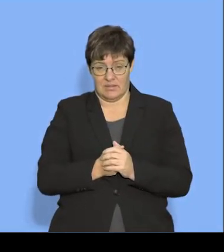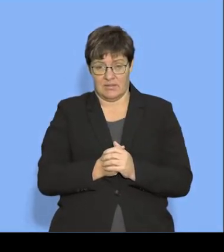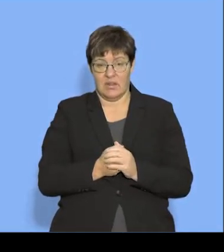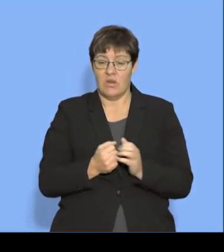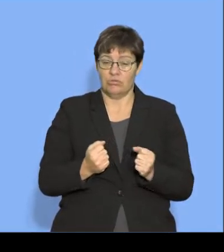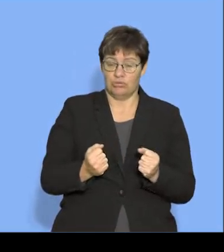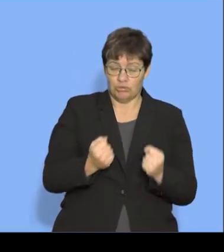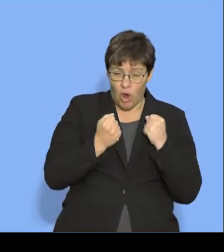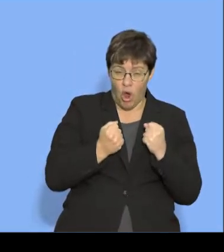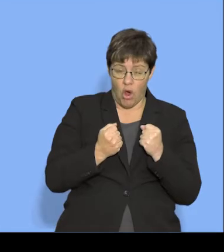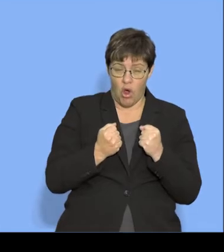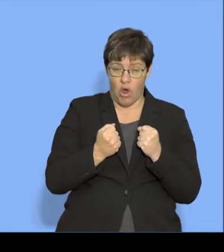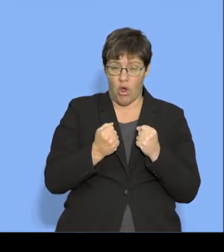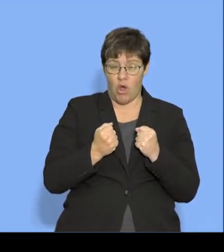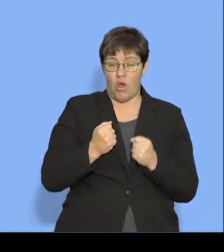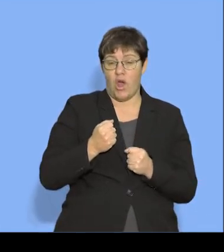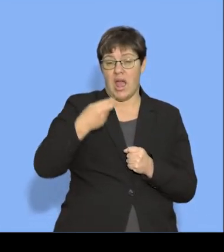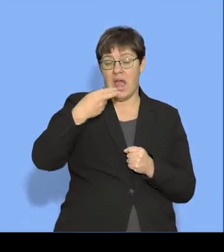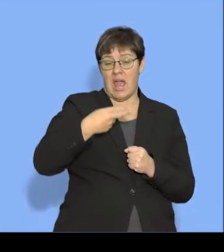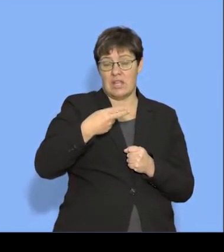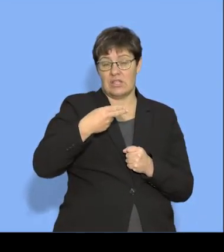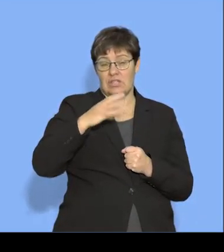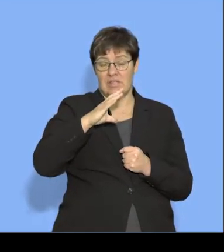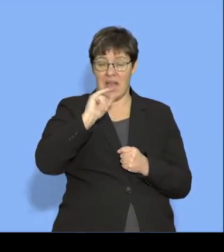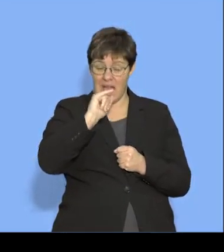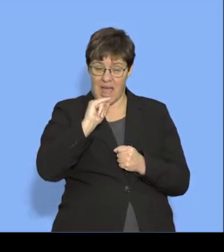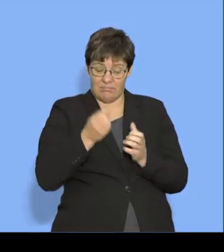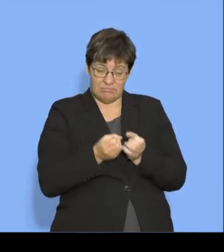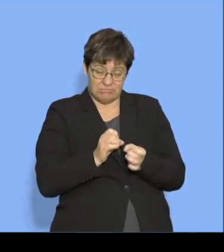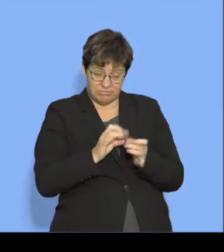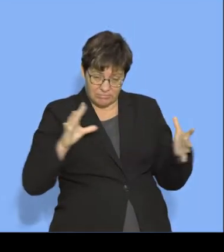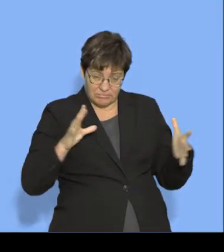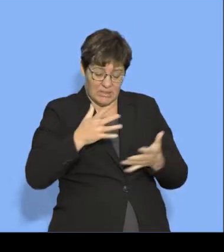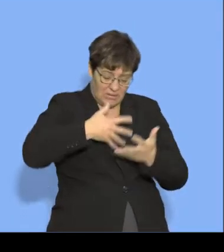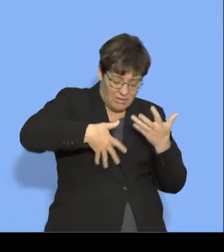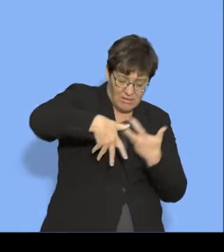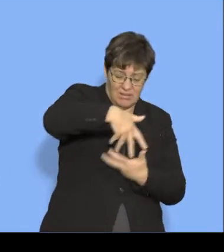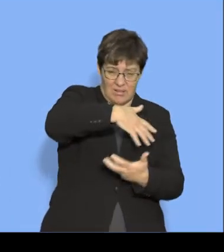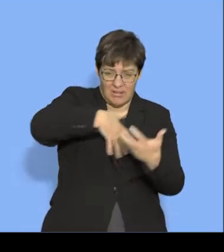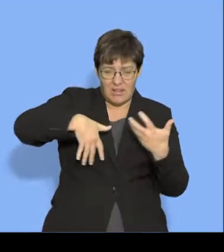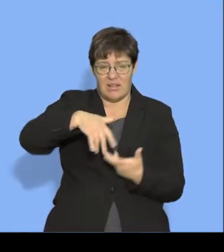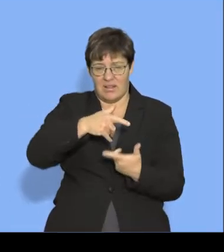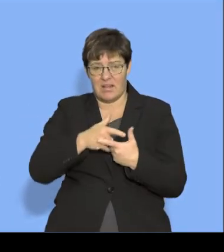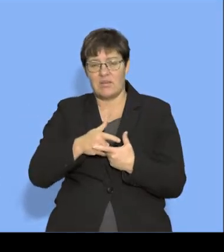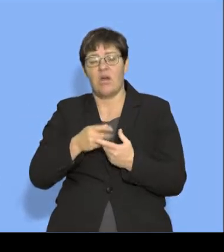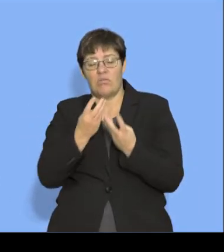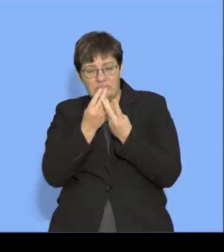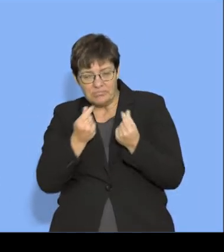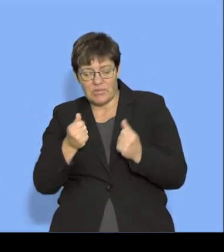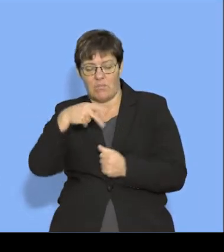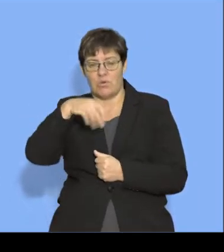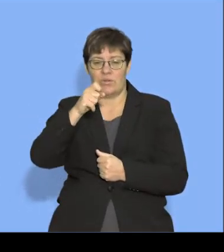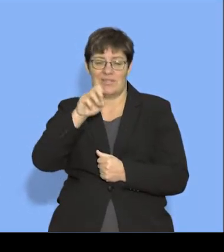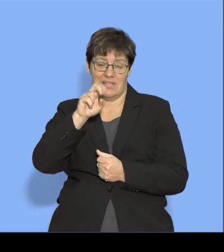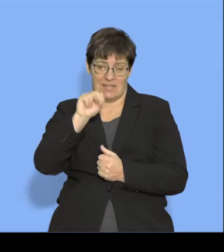Strong enzymes are released, which are acidic in nature, and that begins the process of protein